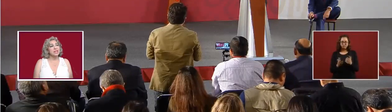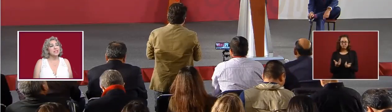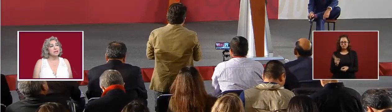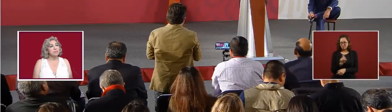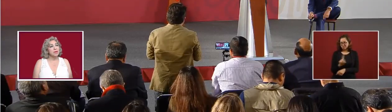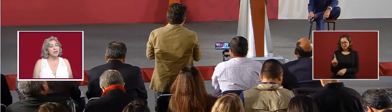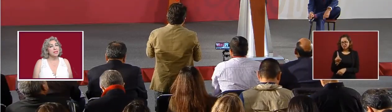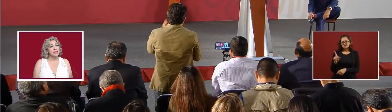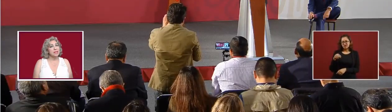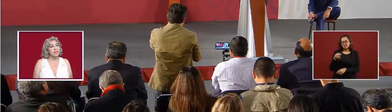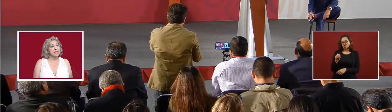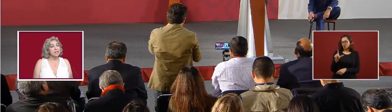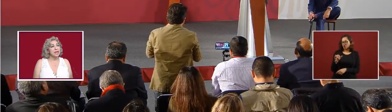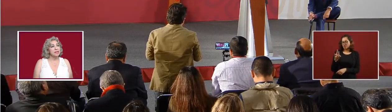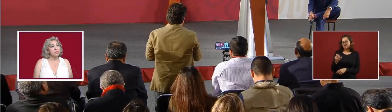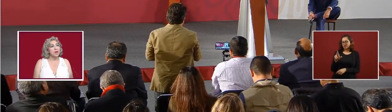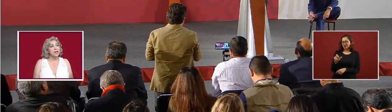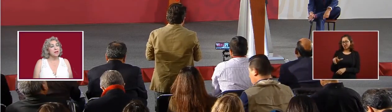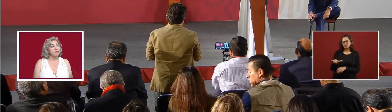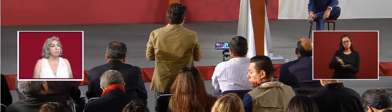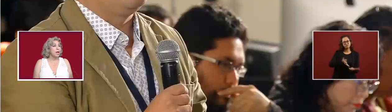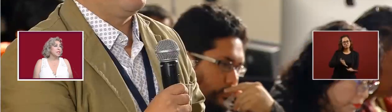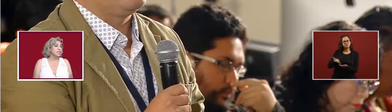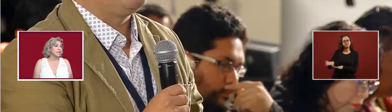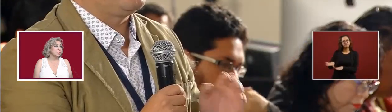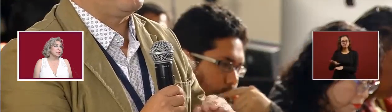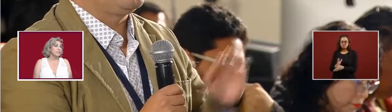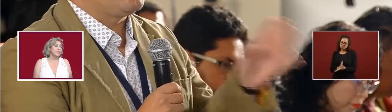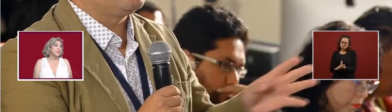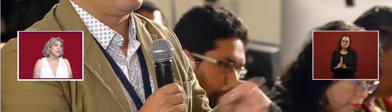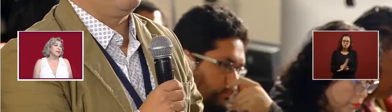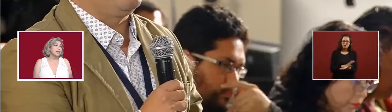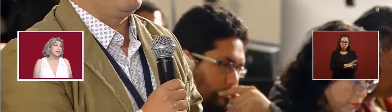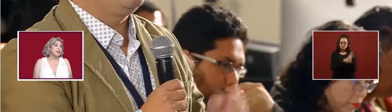liberalism in that run of politics?